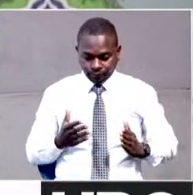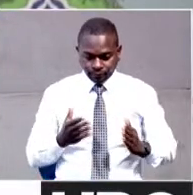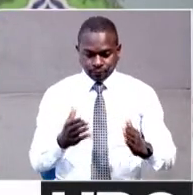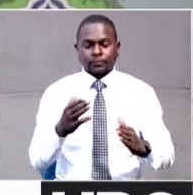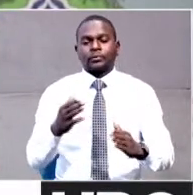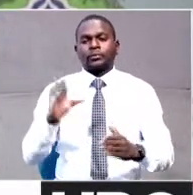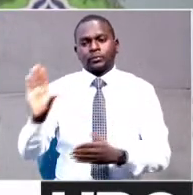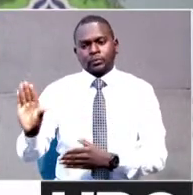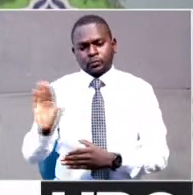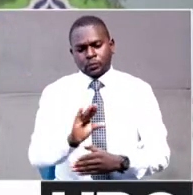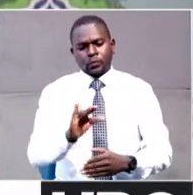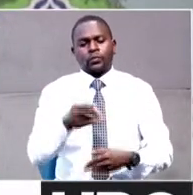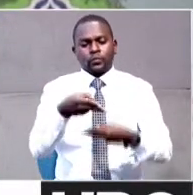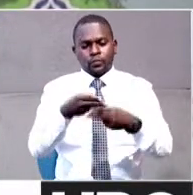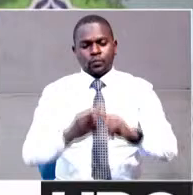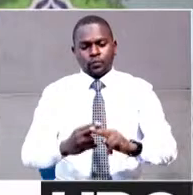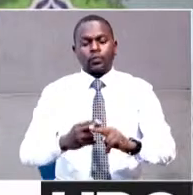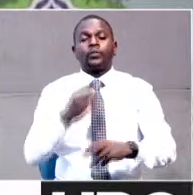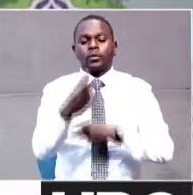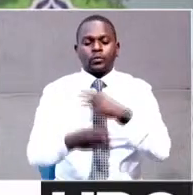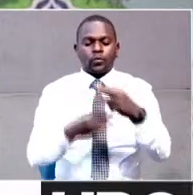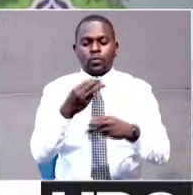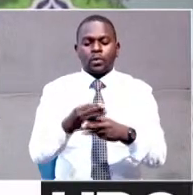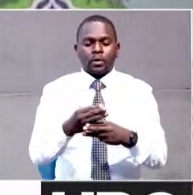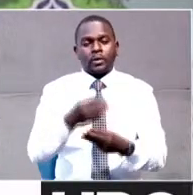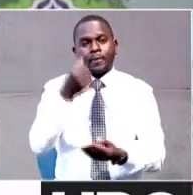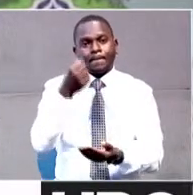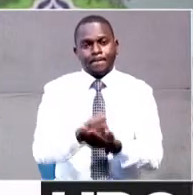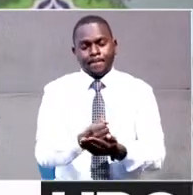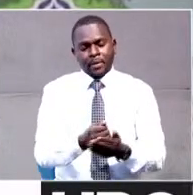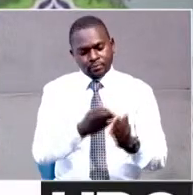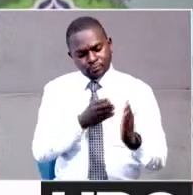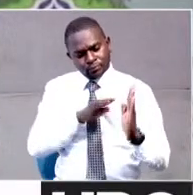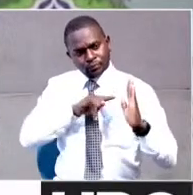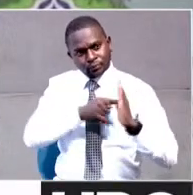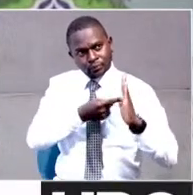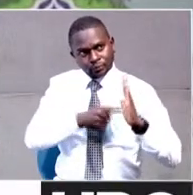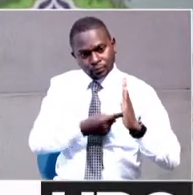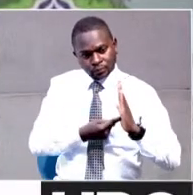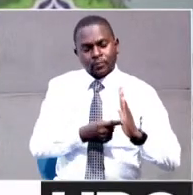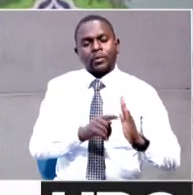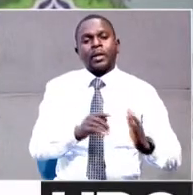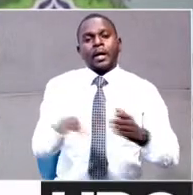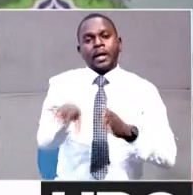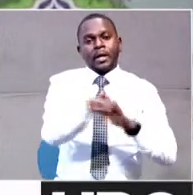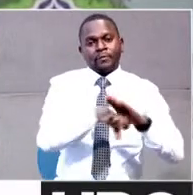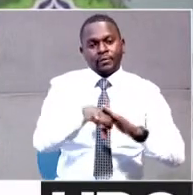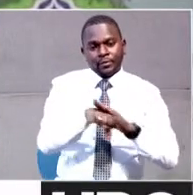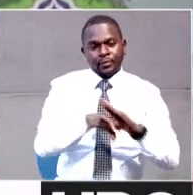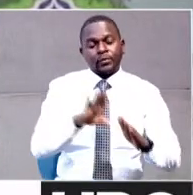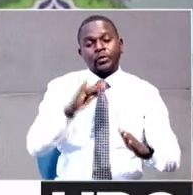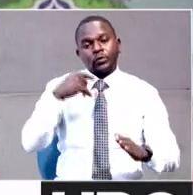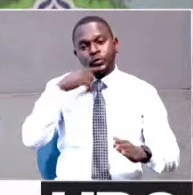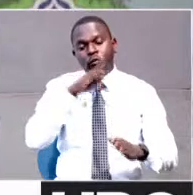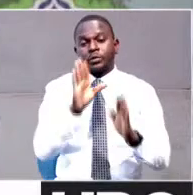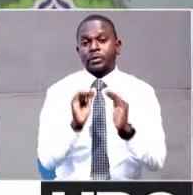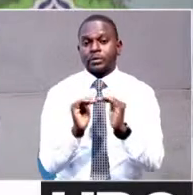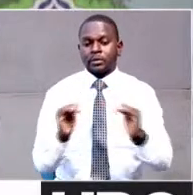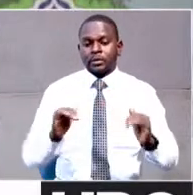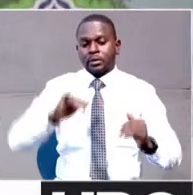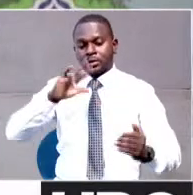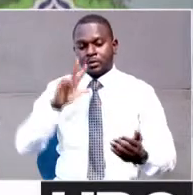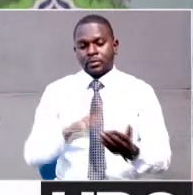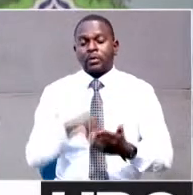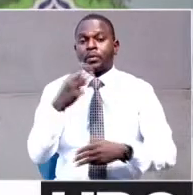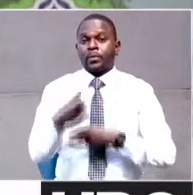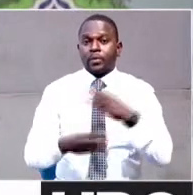Bank requires that strict compliance to the environmental and social standards, and that conditions require approval by the